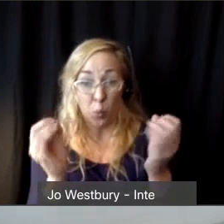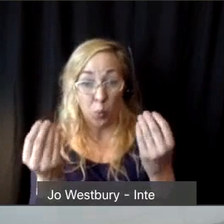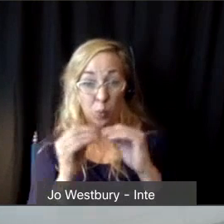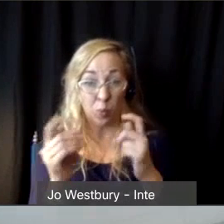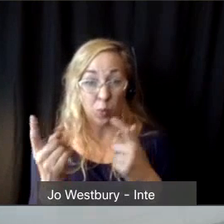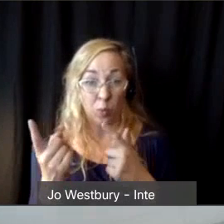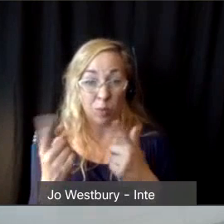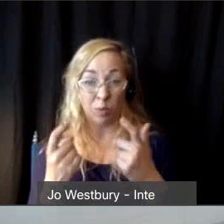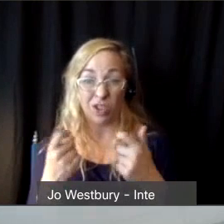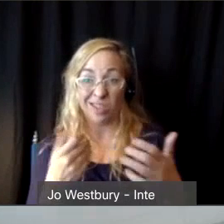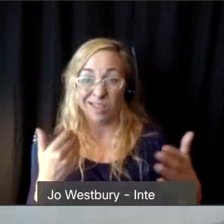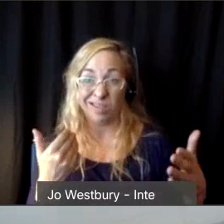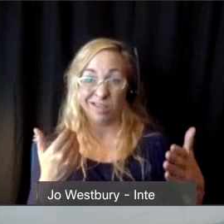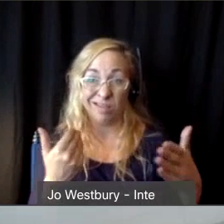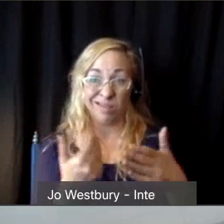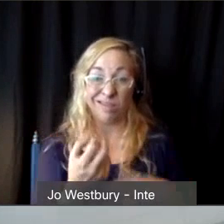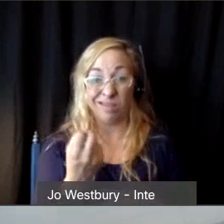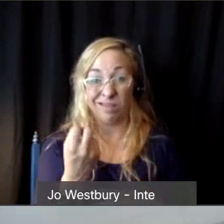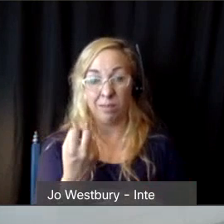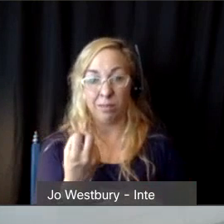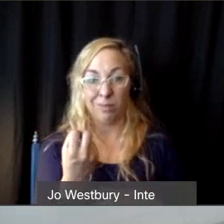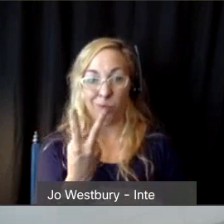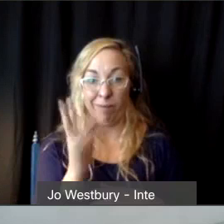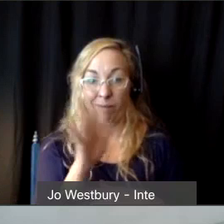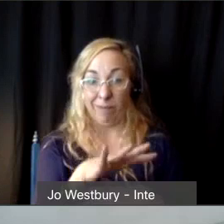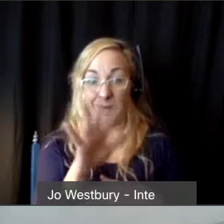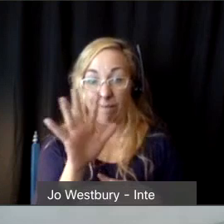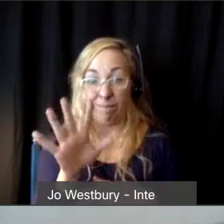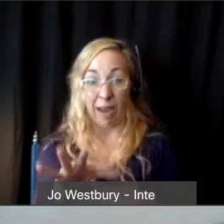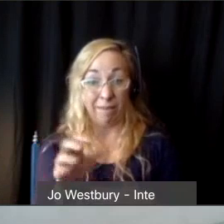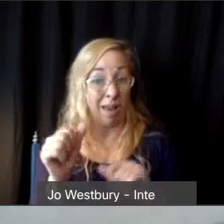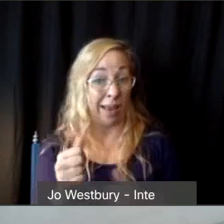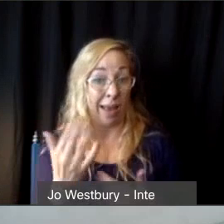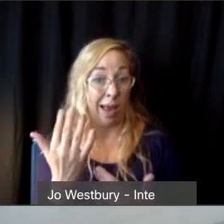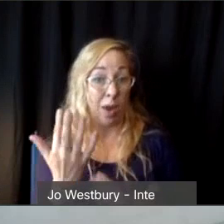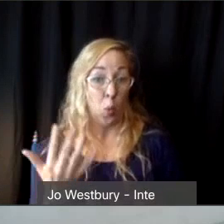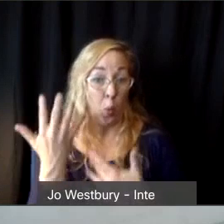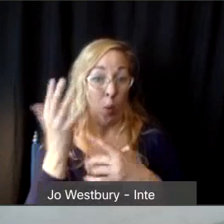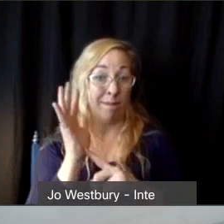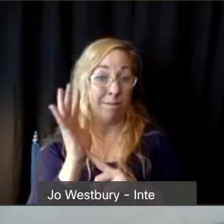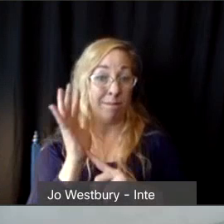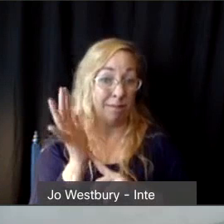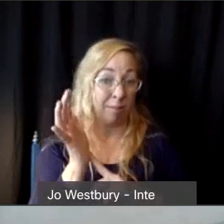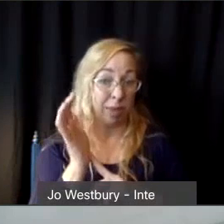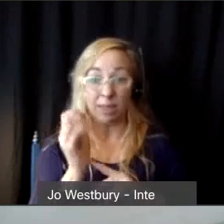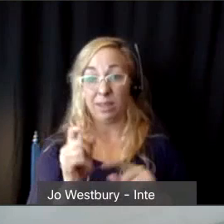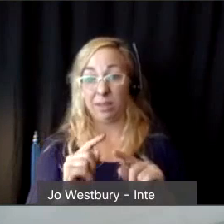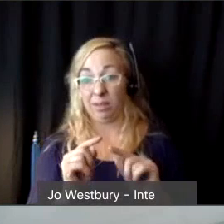It's 5 of, so I'm certainly willing to wait the last 5 minutes. I hope everyone has a wonderful